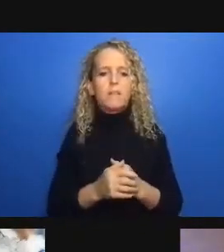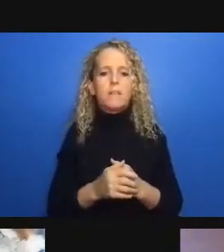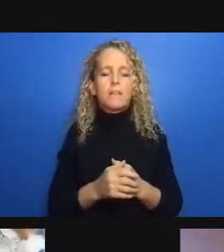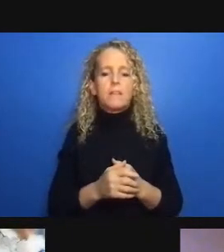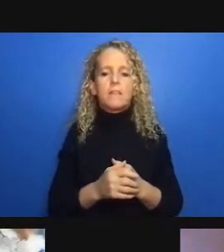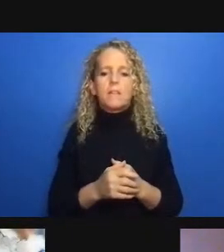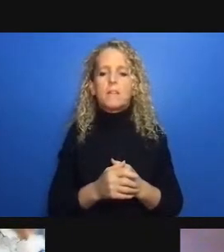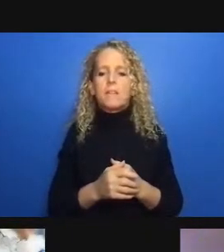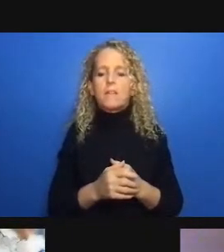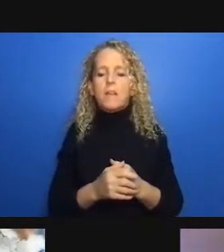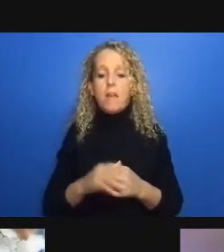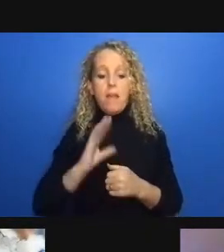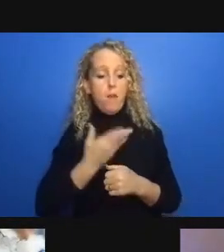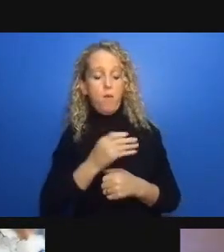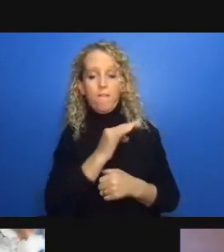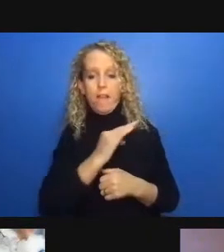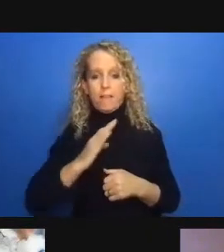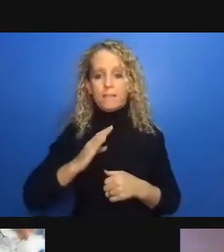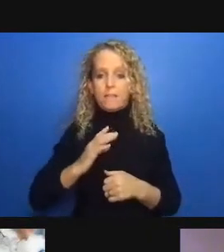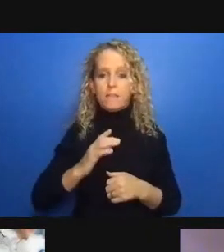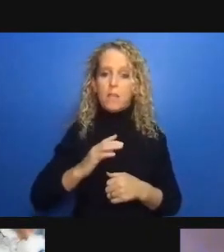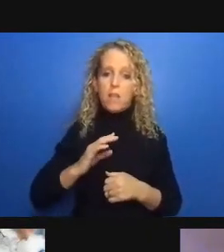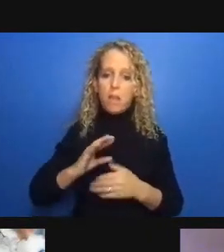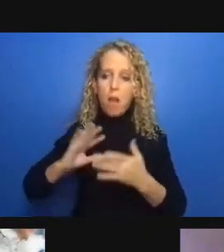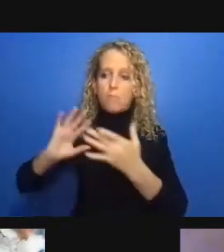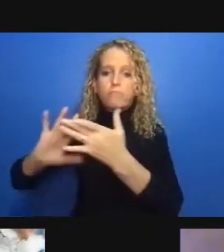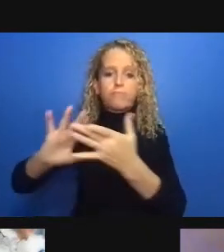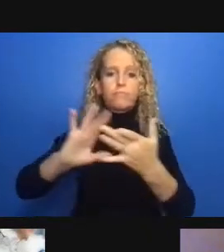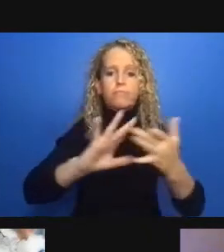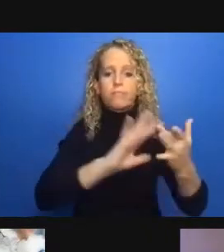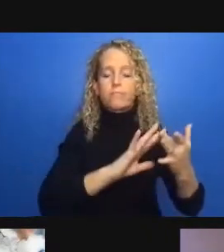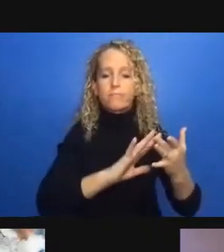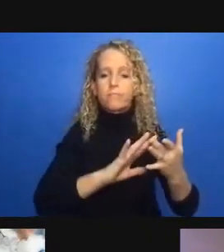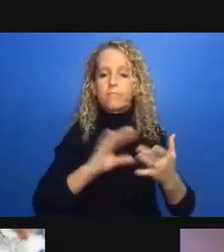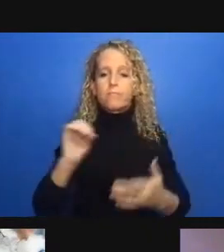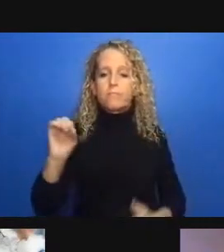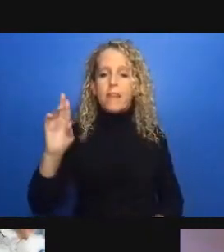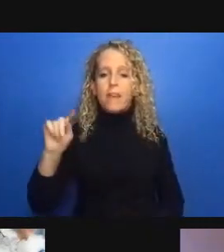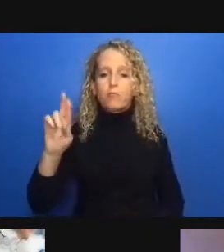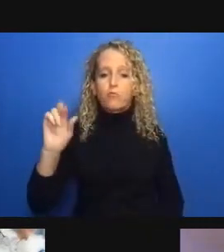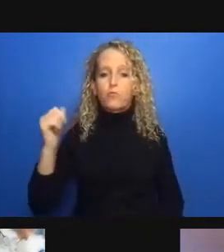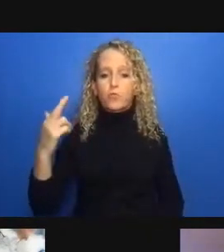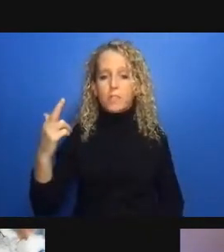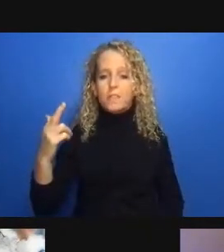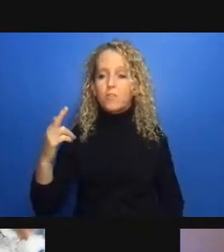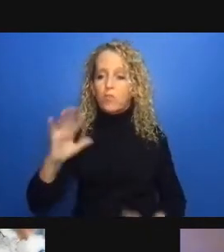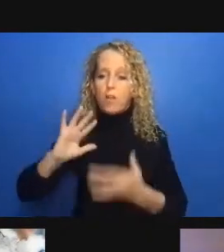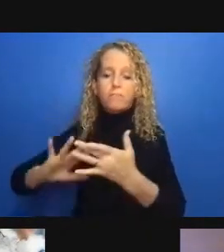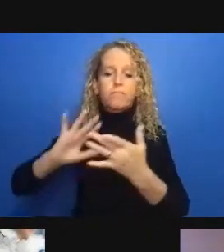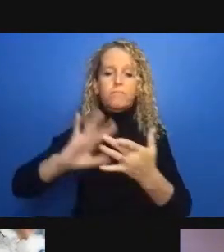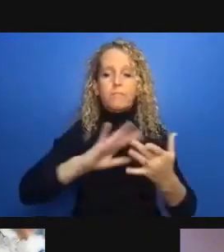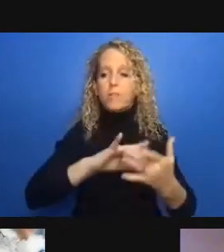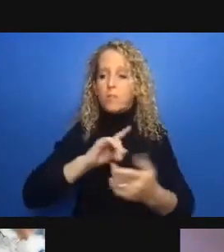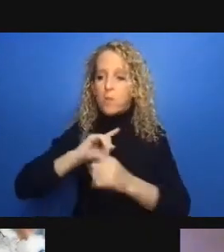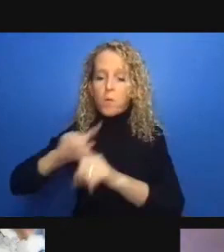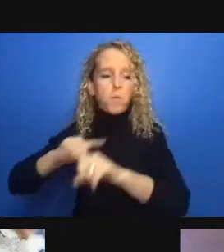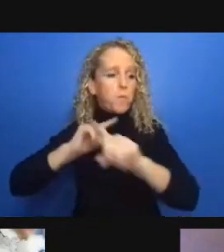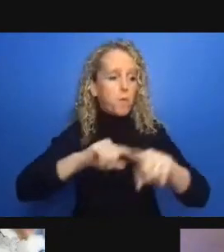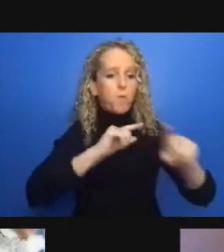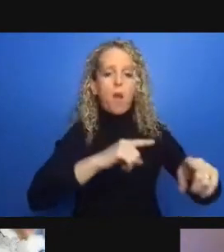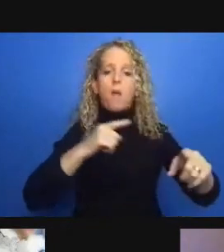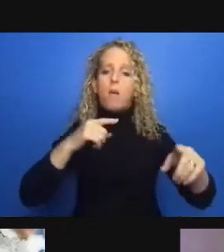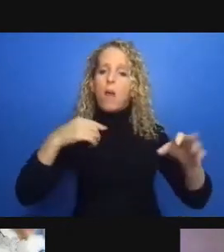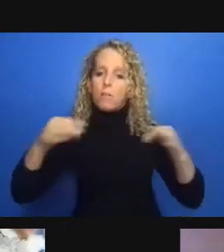our faculty. So reaching out to community and being available to educate on the ground in different topics. That's certainly